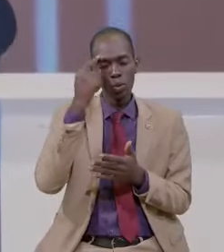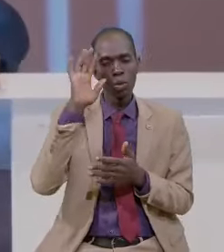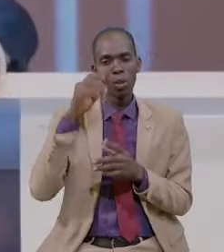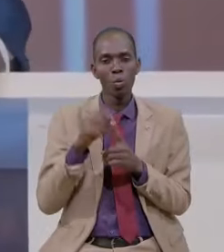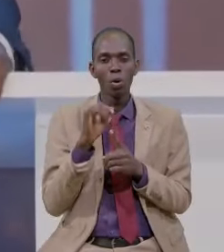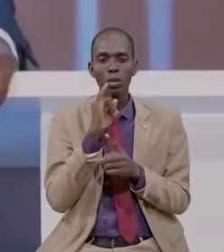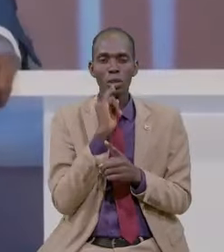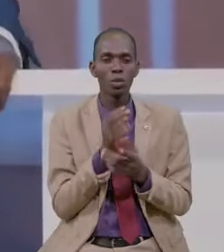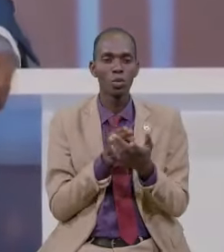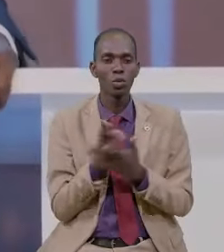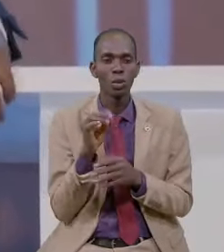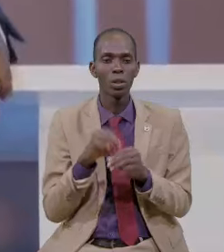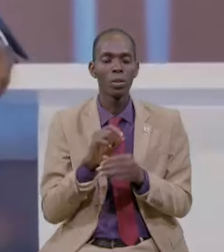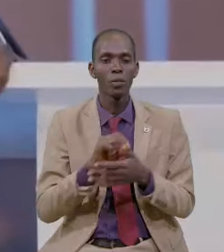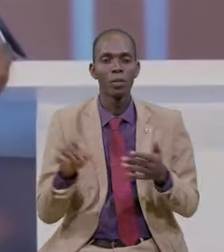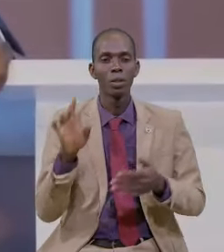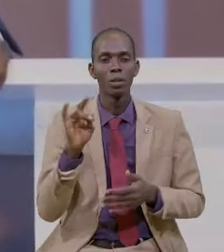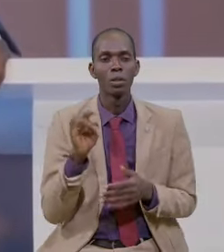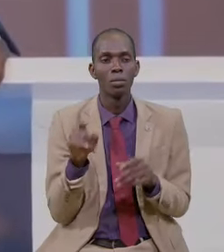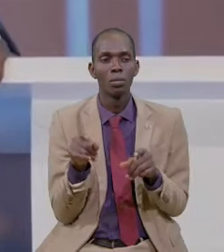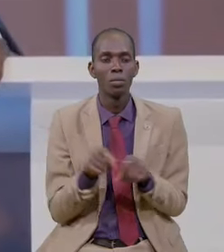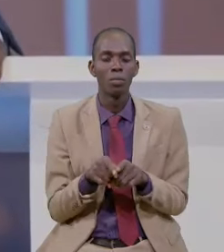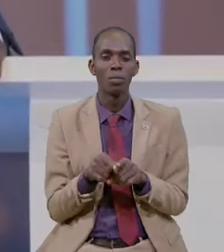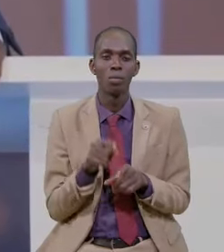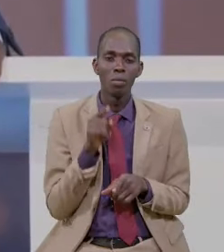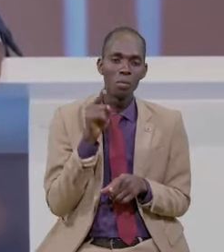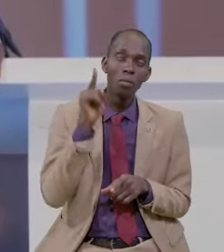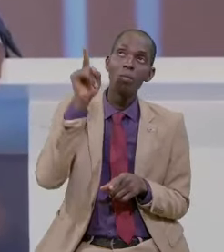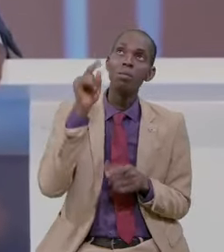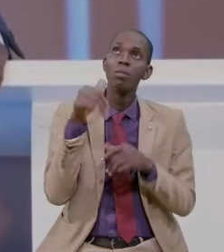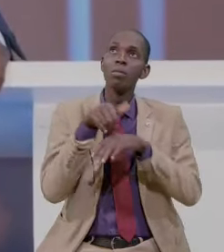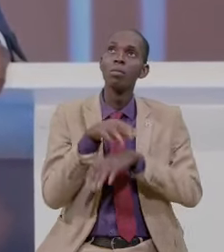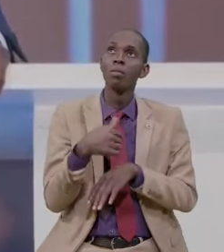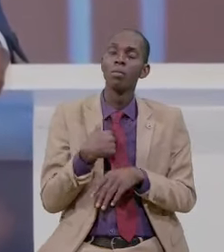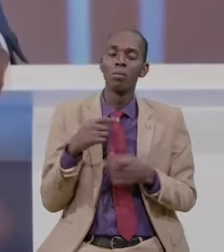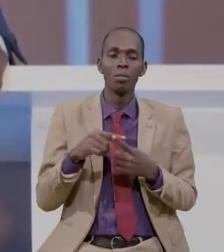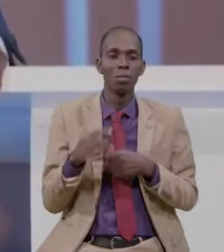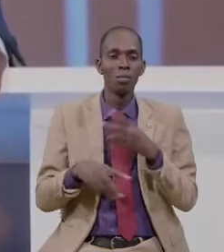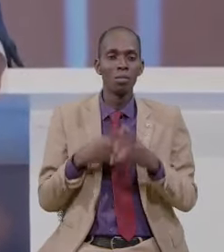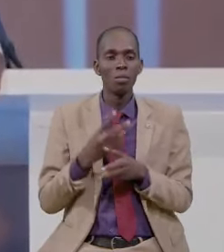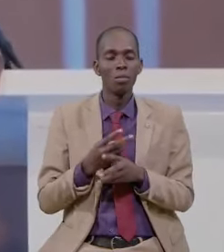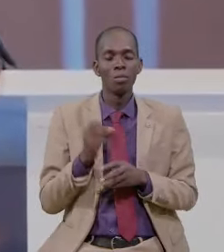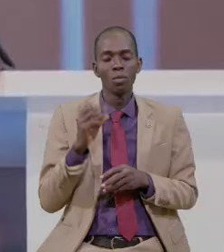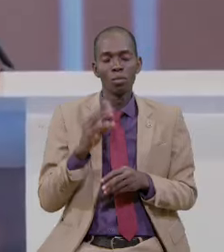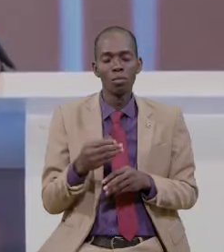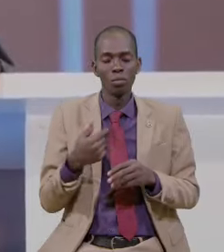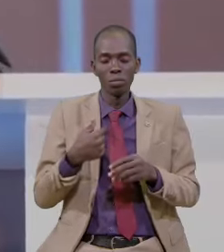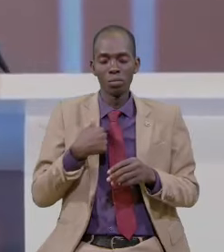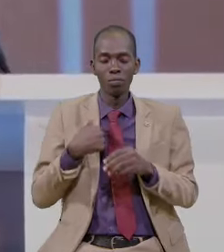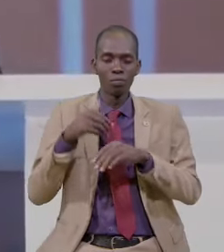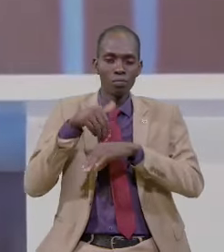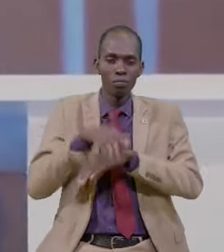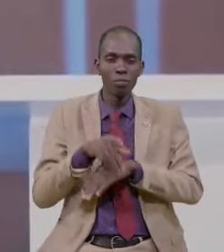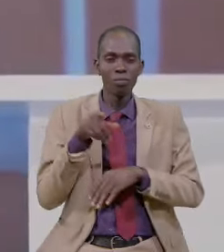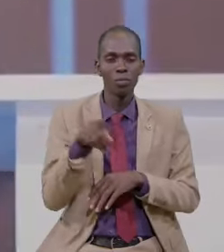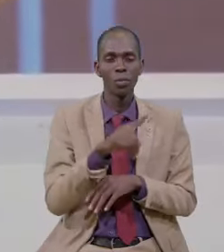he said, as you have sent me into the world, so send I them into the world. And